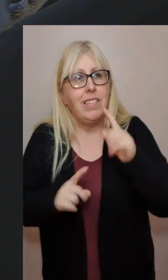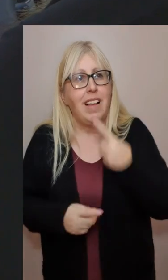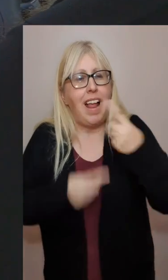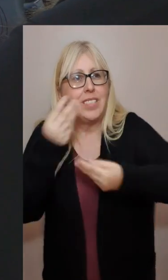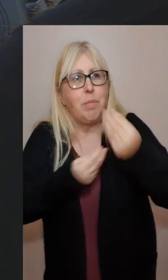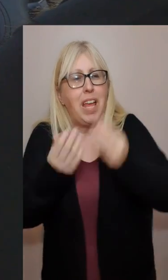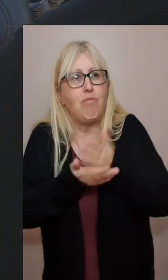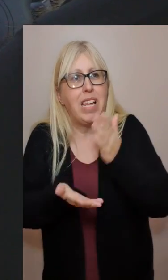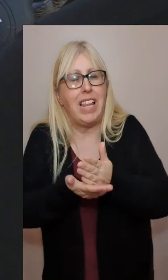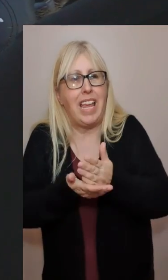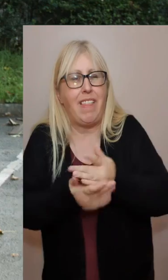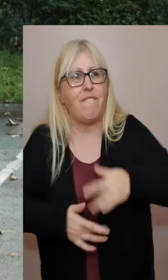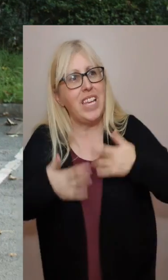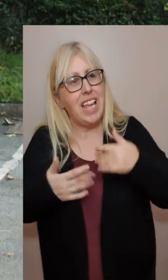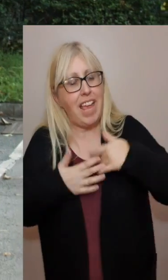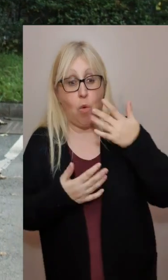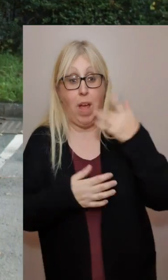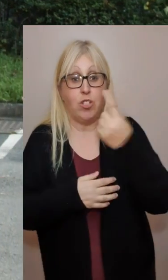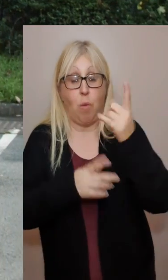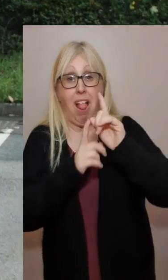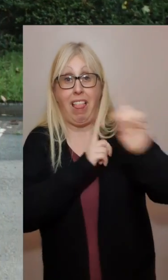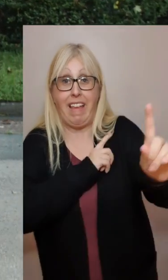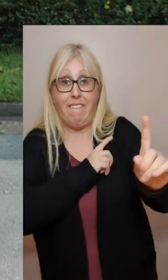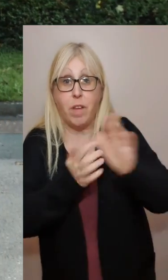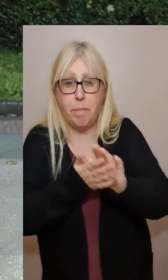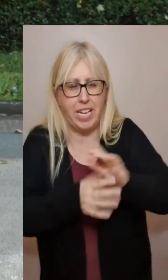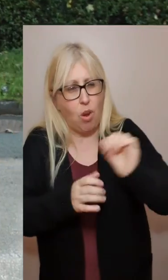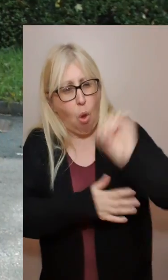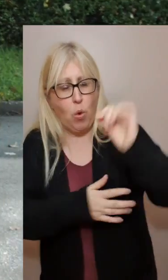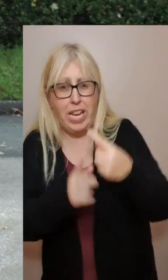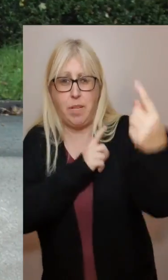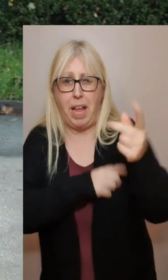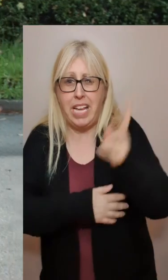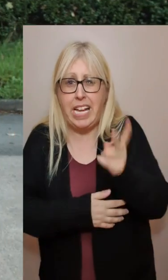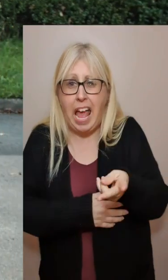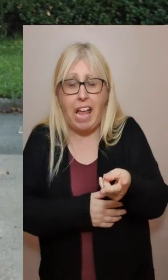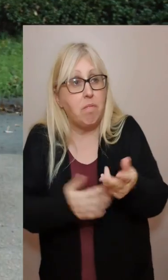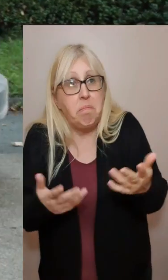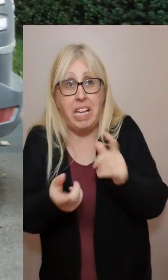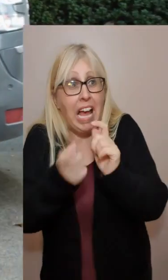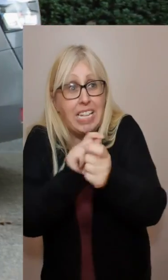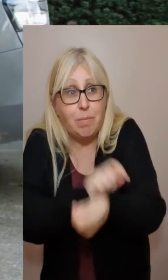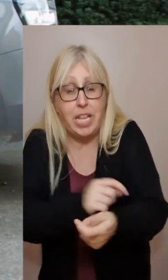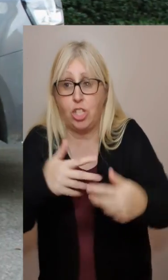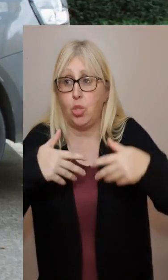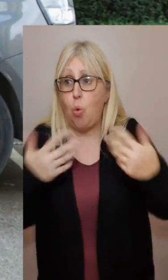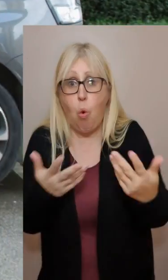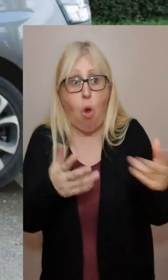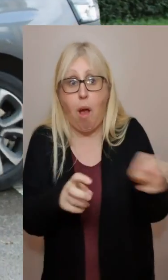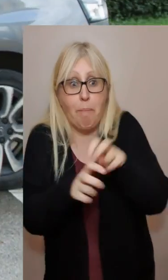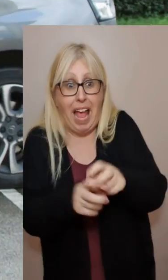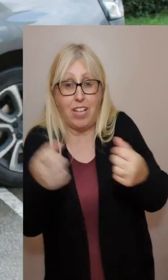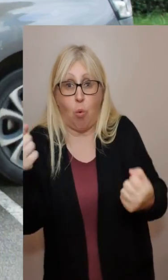when you know somebody leaves here and they've actually got their own independence again, whether it's adaptations or just being able to get behind the wheel